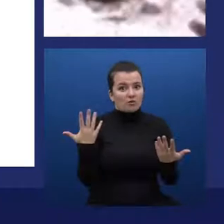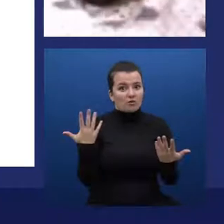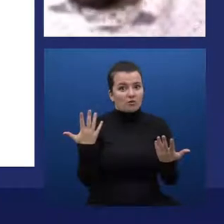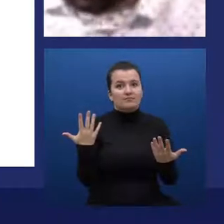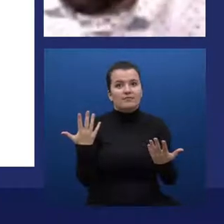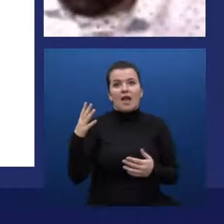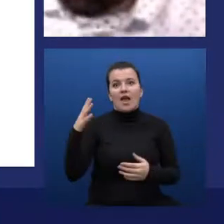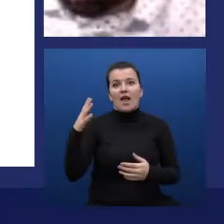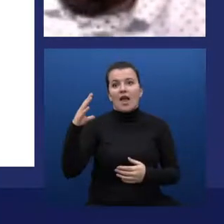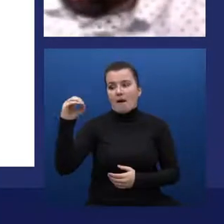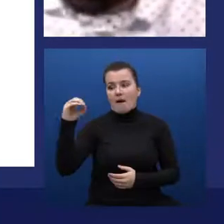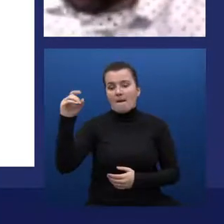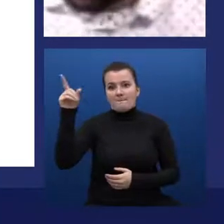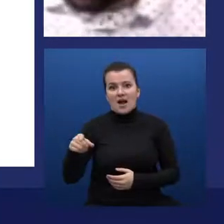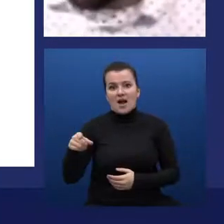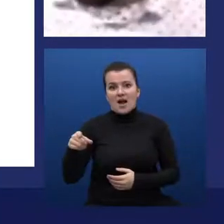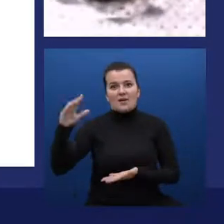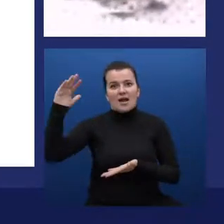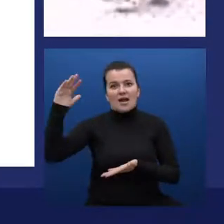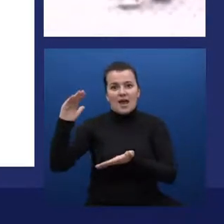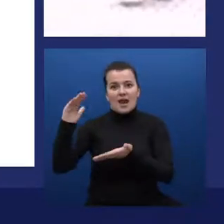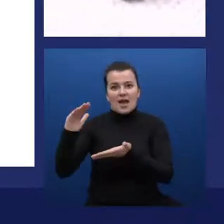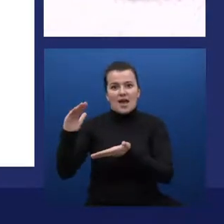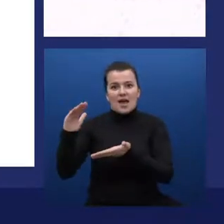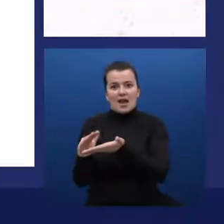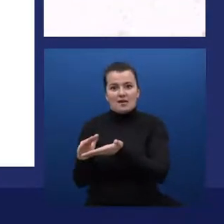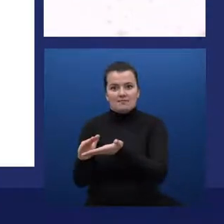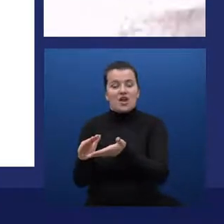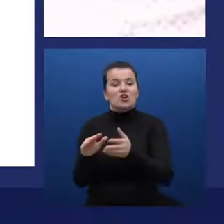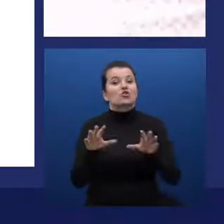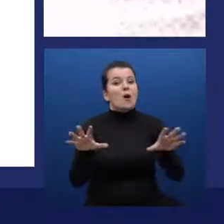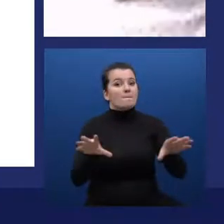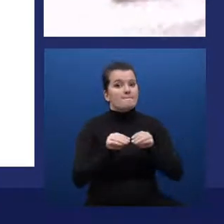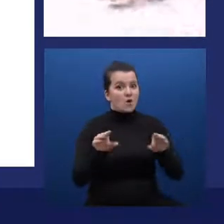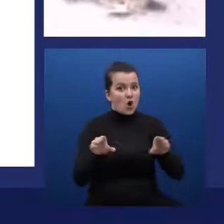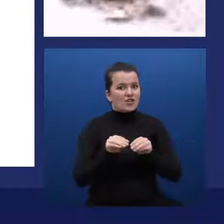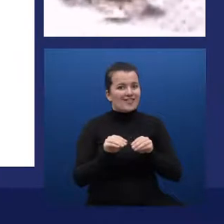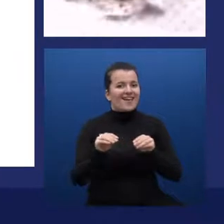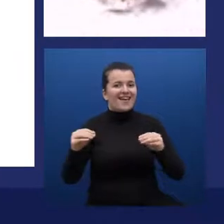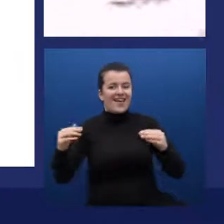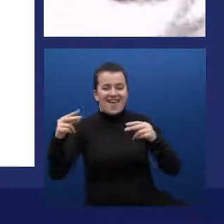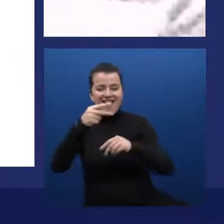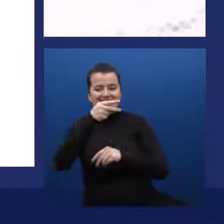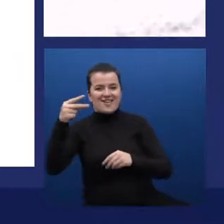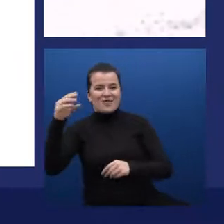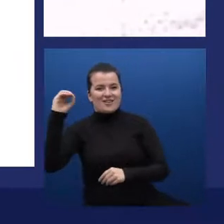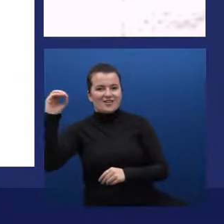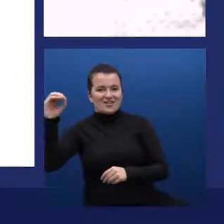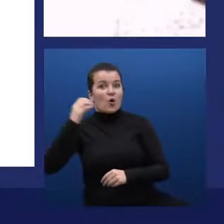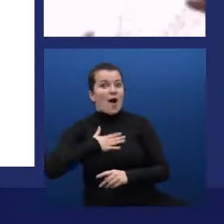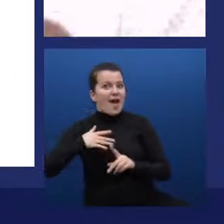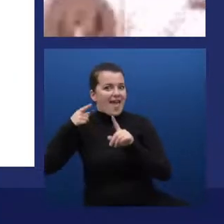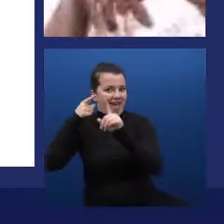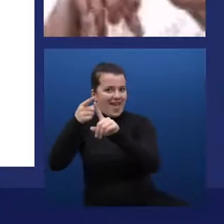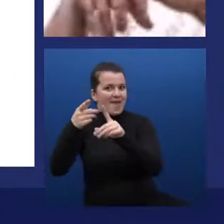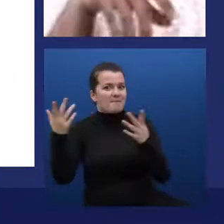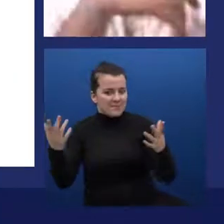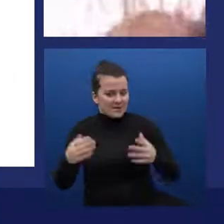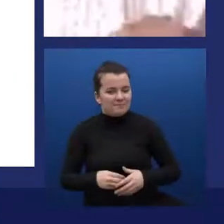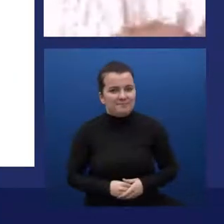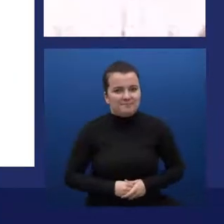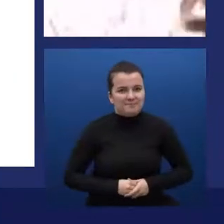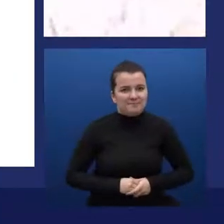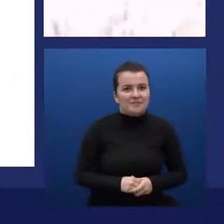loss that we get from our model and our actual target, which is the actual answer. So in this case, we're going to have a bunch